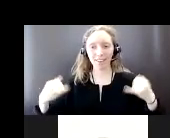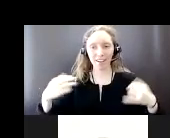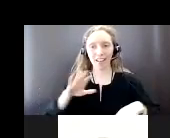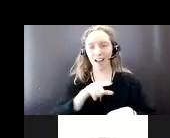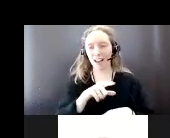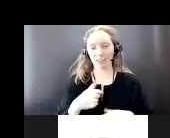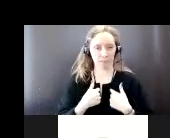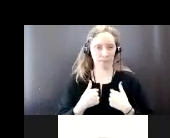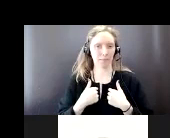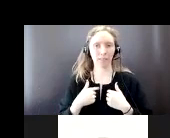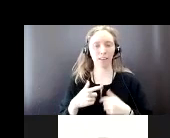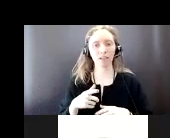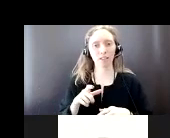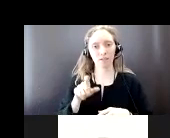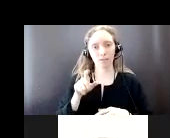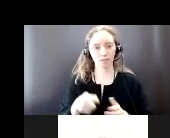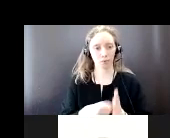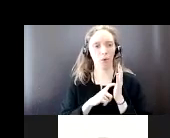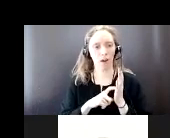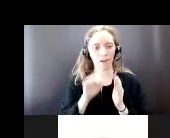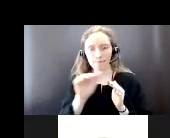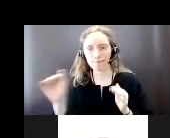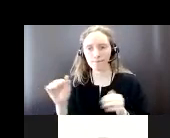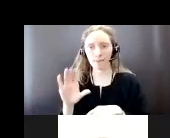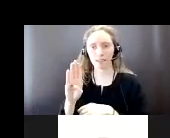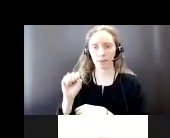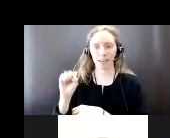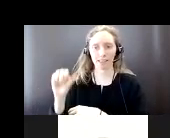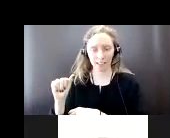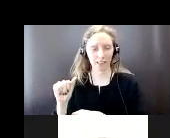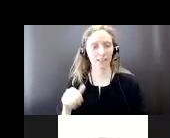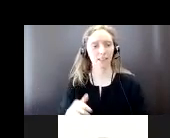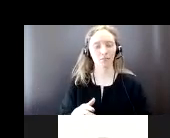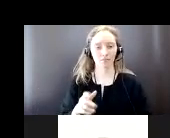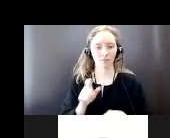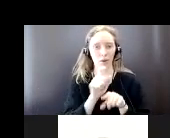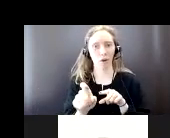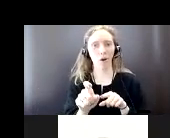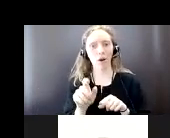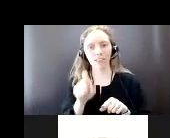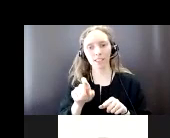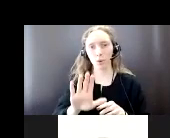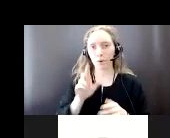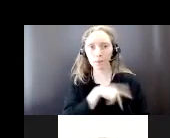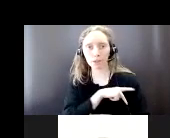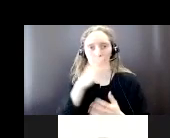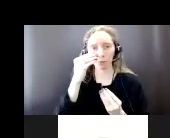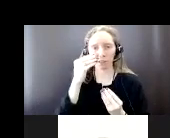person. Next on the list is call spoofing. So call spoofing is